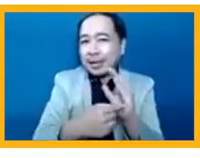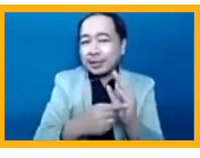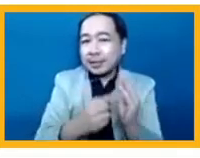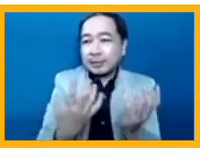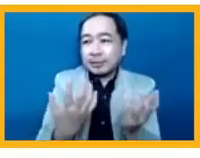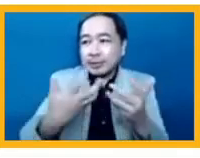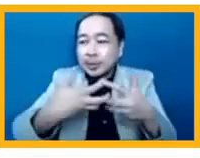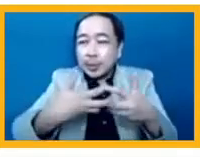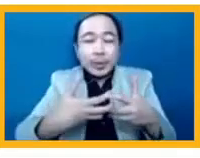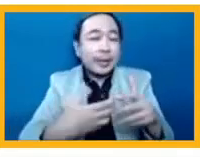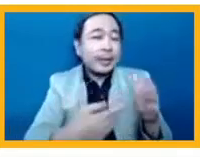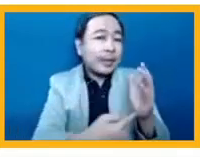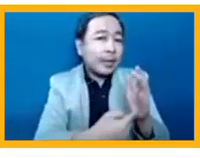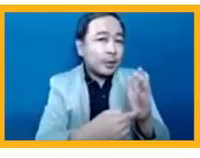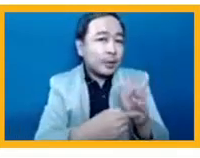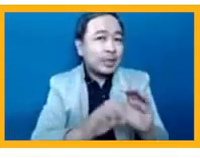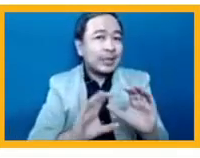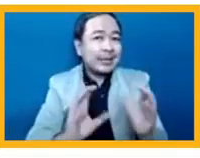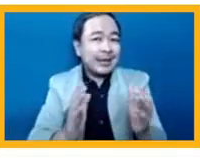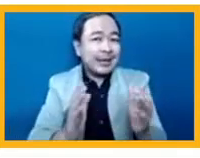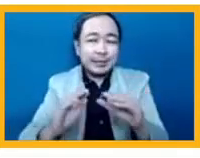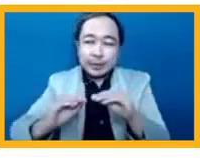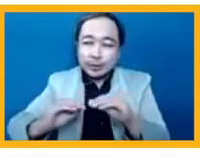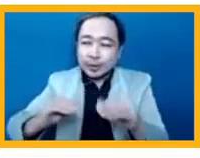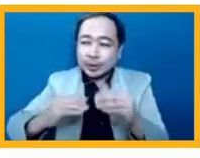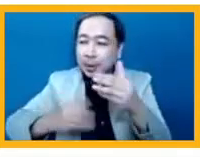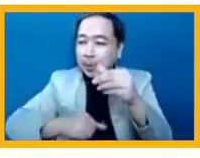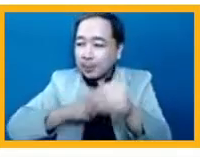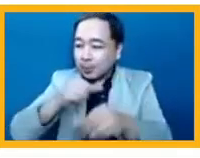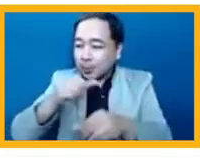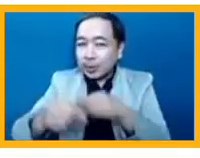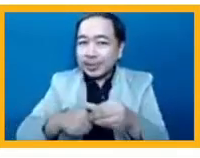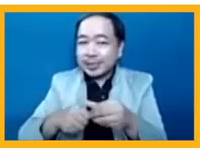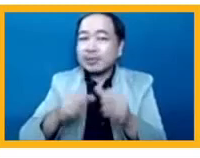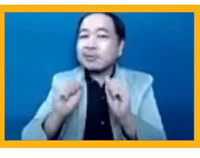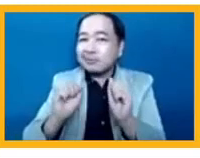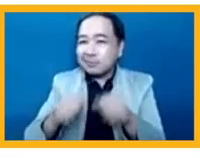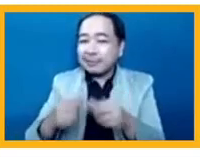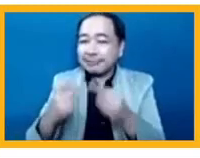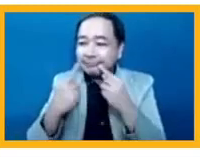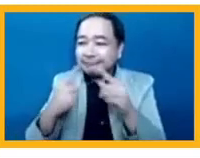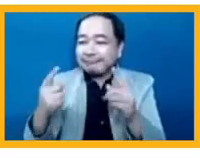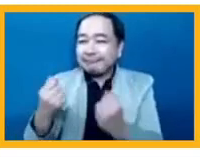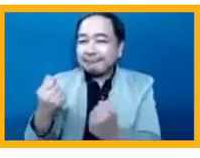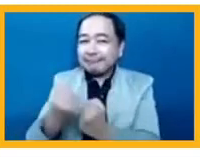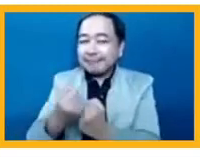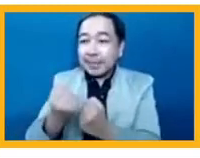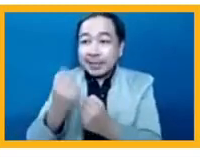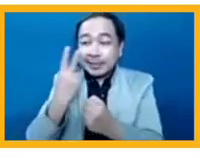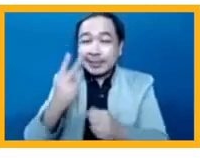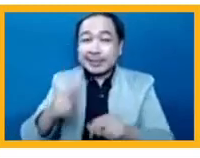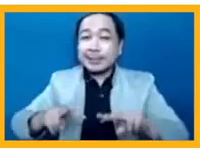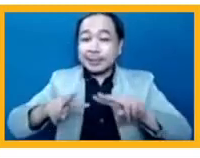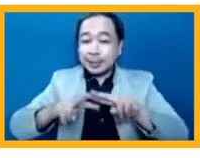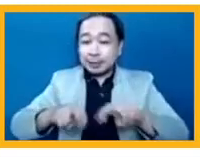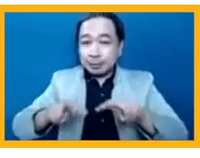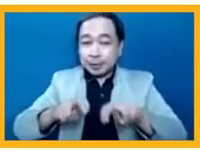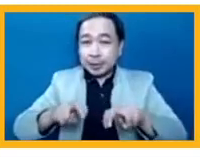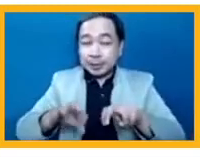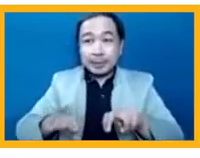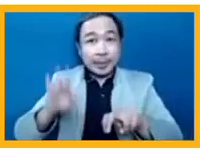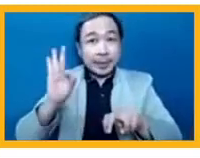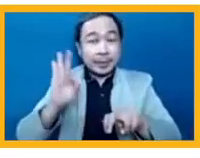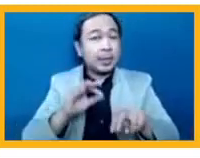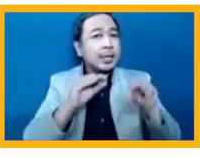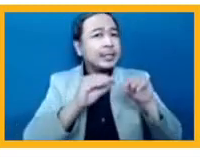technology in classroom instruction is contingent on the teacher. Qualitative studies suggest that teachers faced a host of barriers in